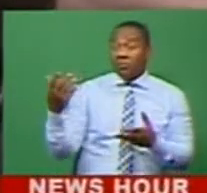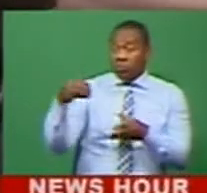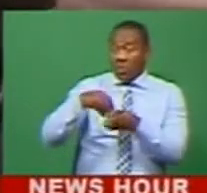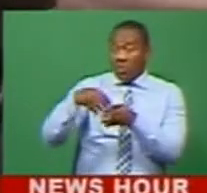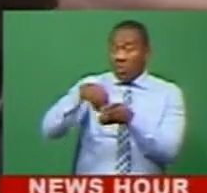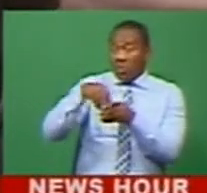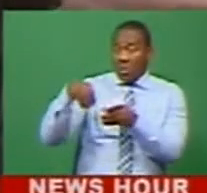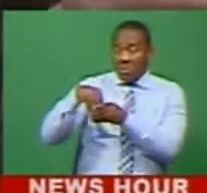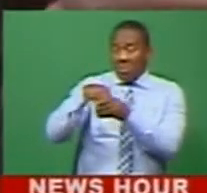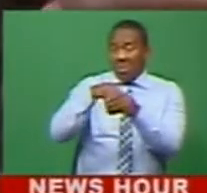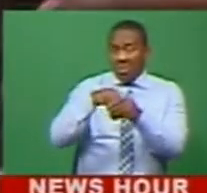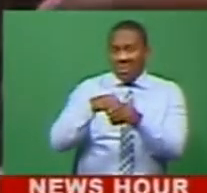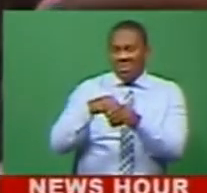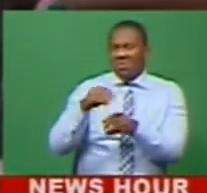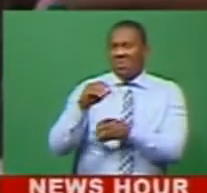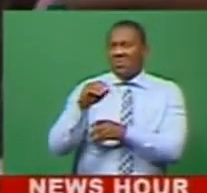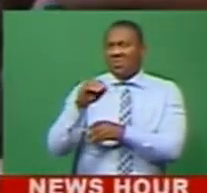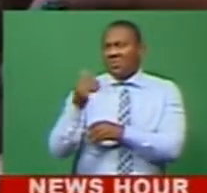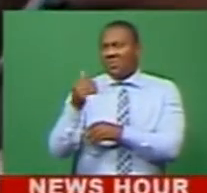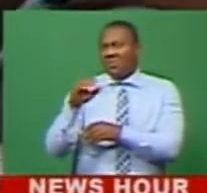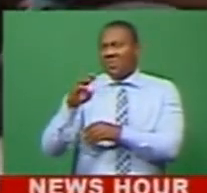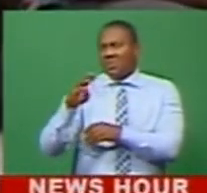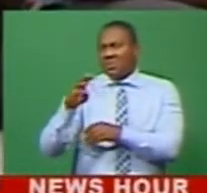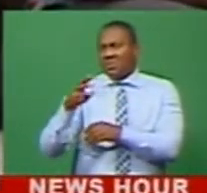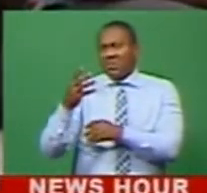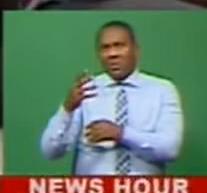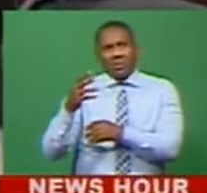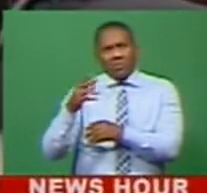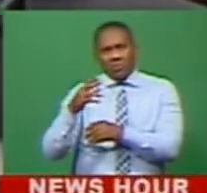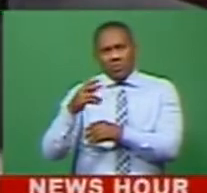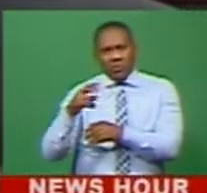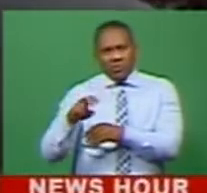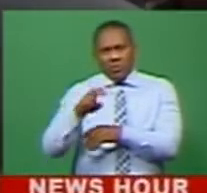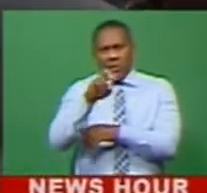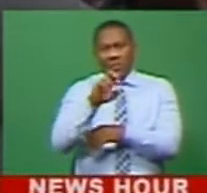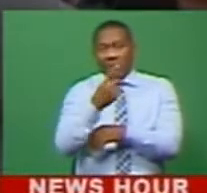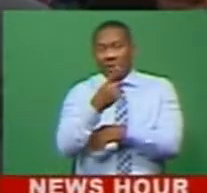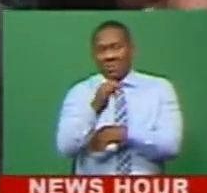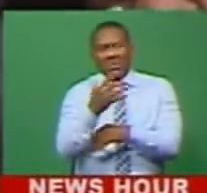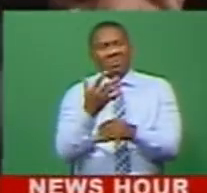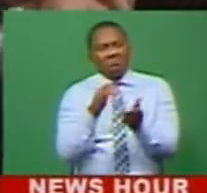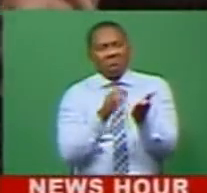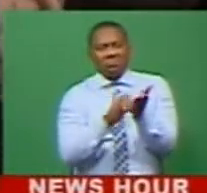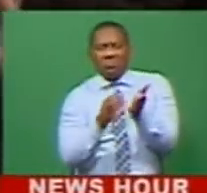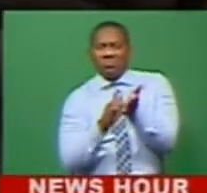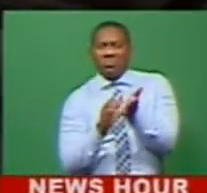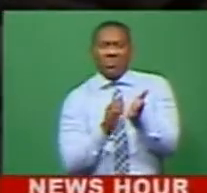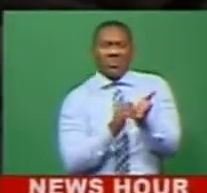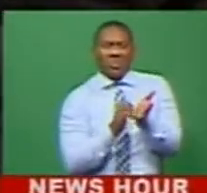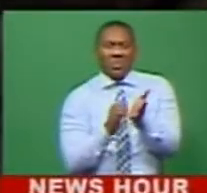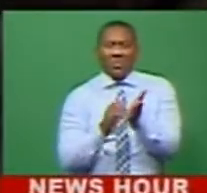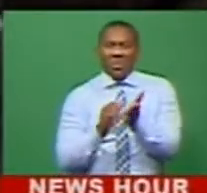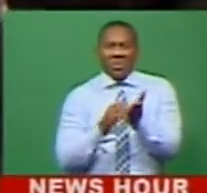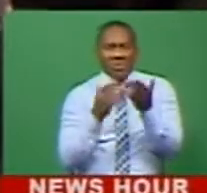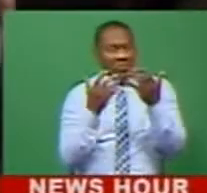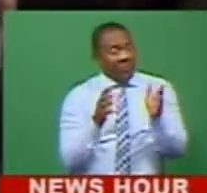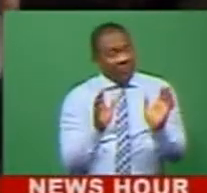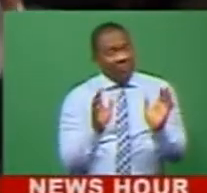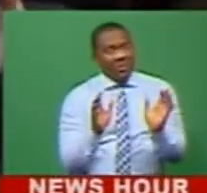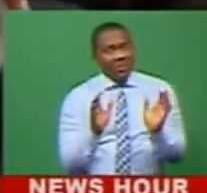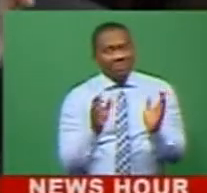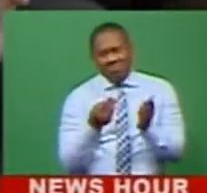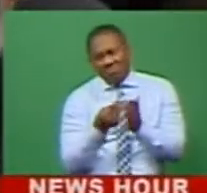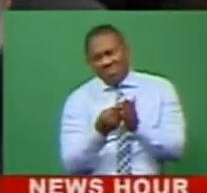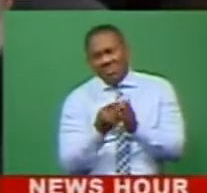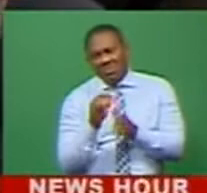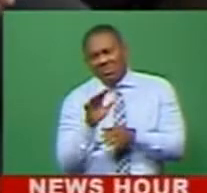the 15, 16 million. Get the quarter party. Don't want to watch the expenses now. The workmanship now, dinner. Put in